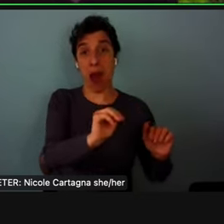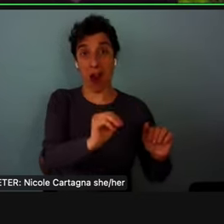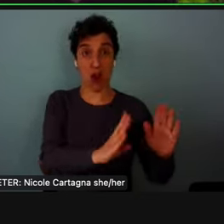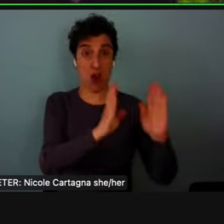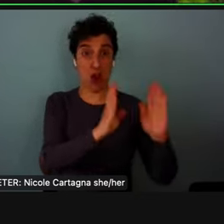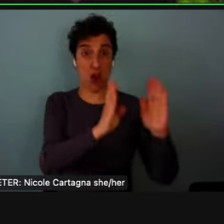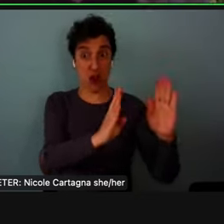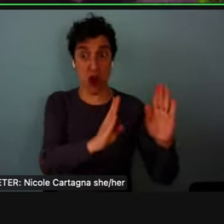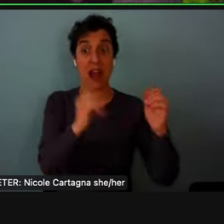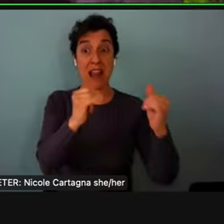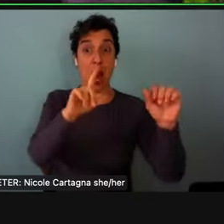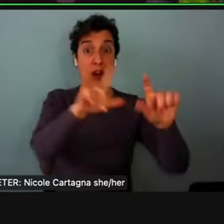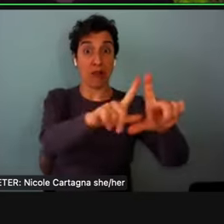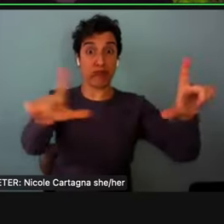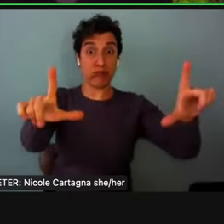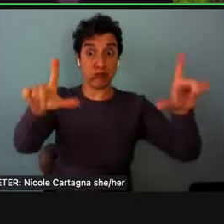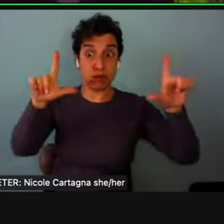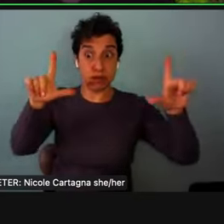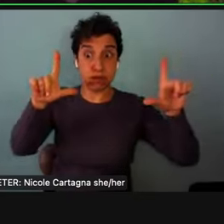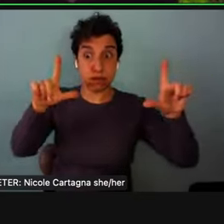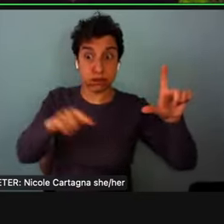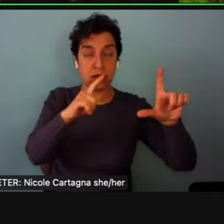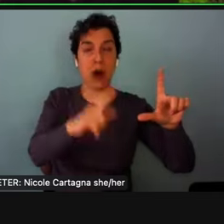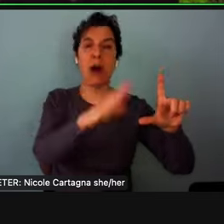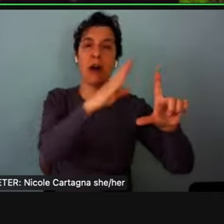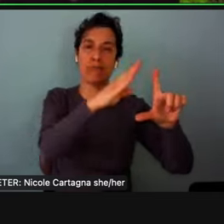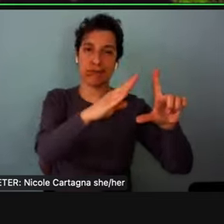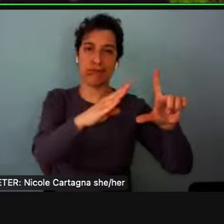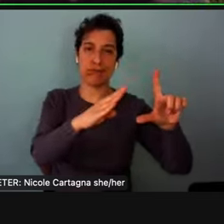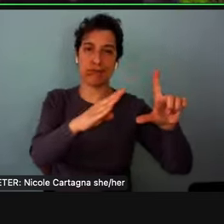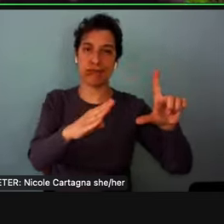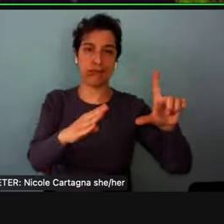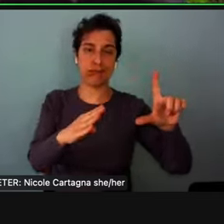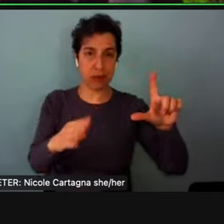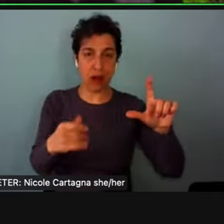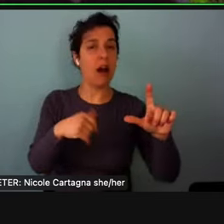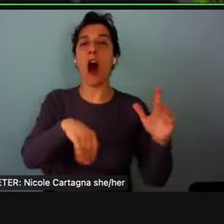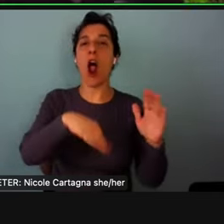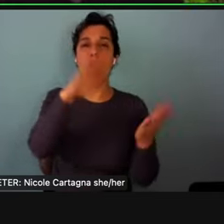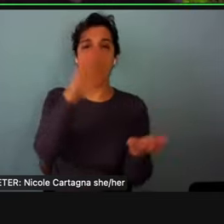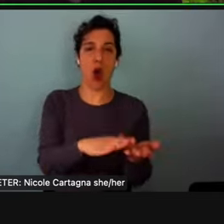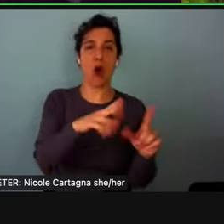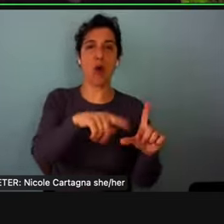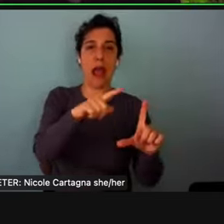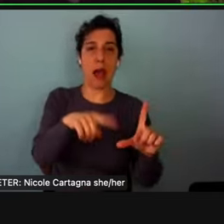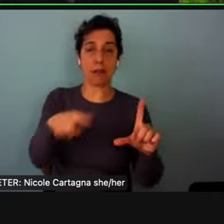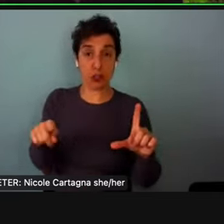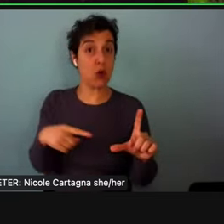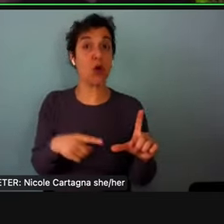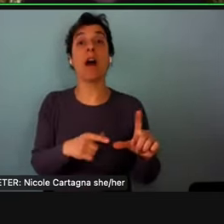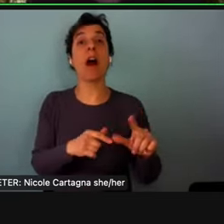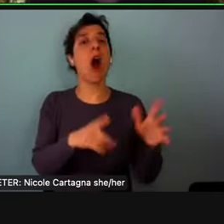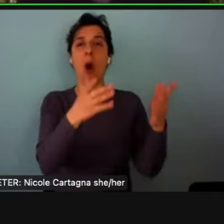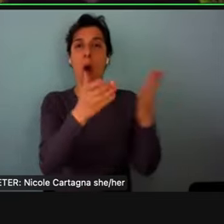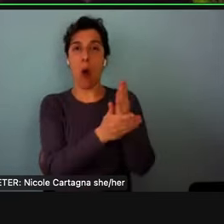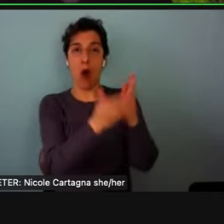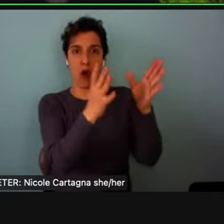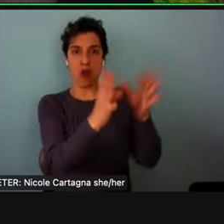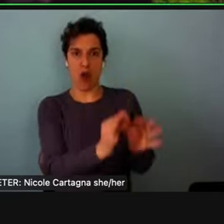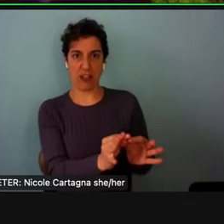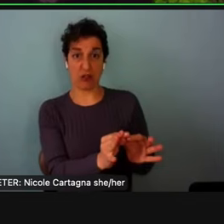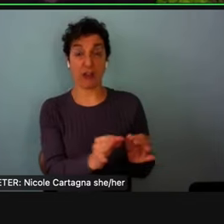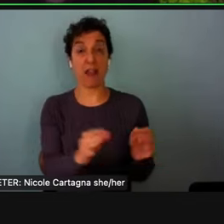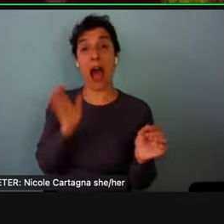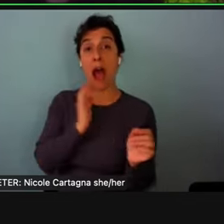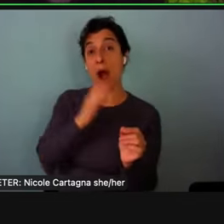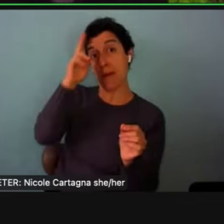that the system is basically in this low amplitude state where the correlations are only driven by autocorrelations. And our hypothesis, if you recall,